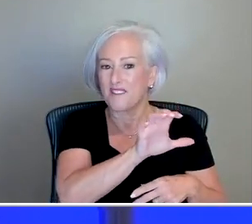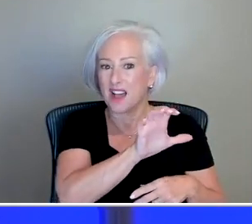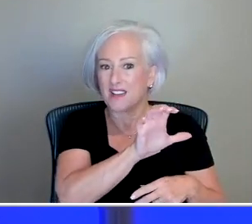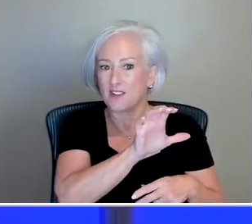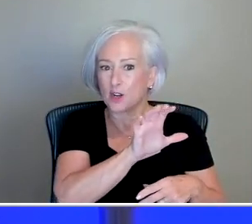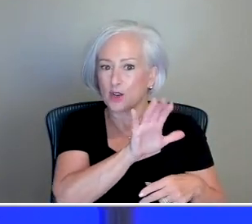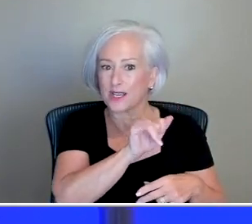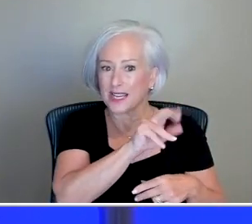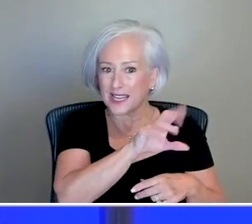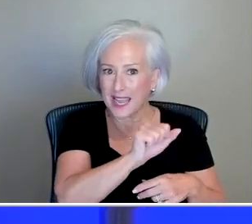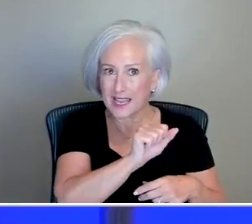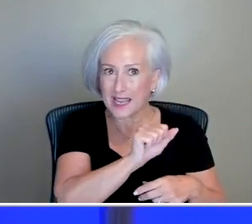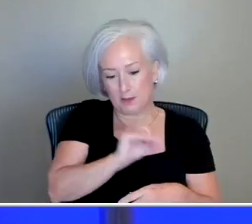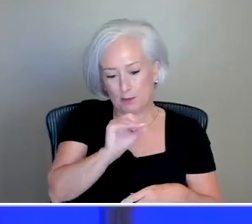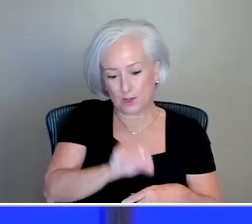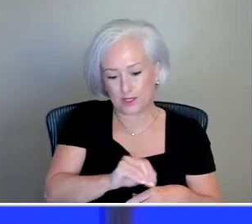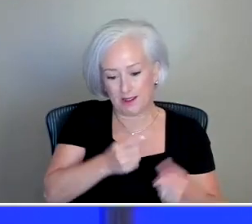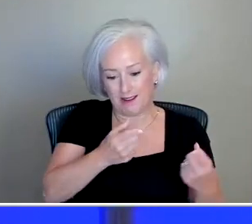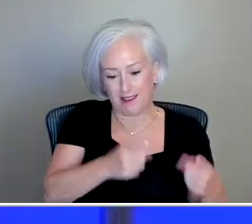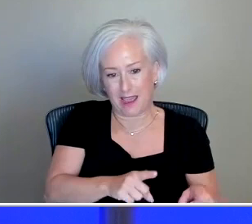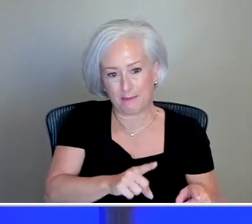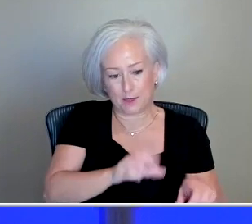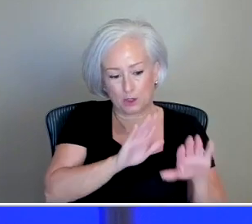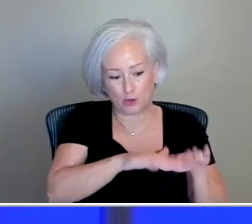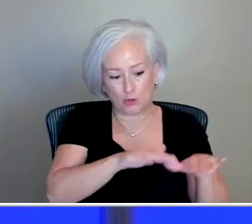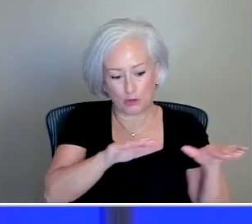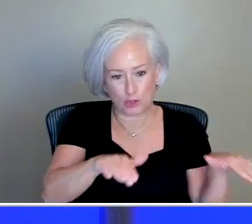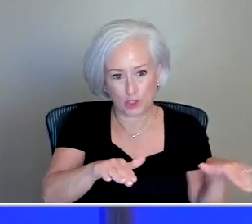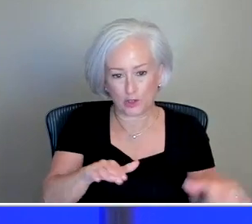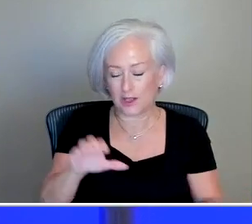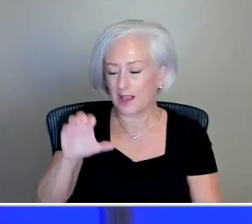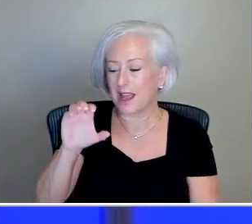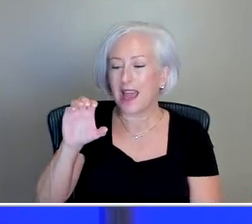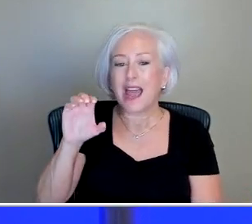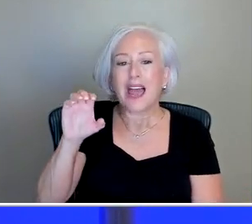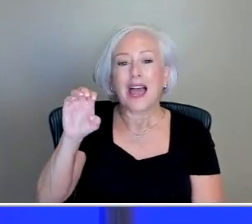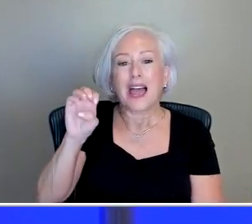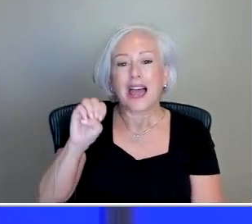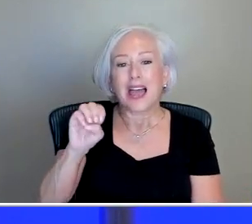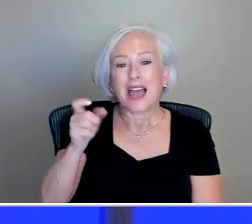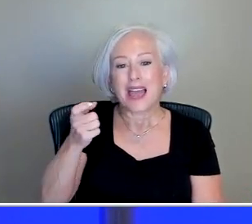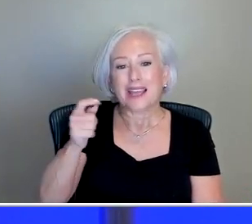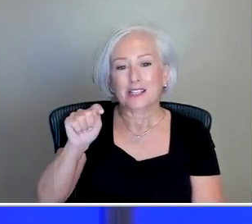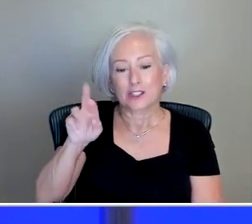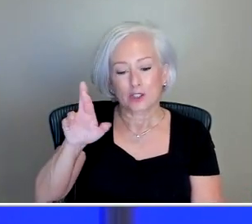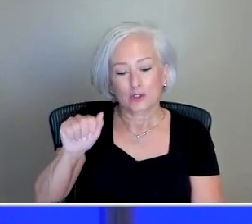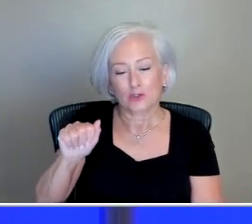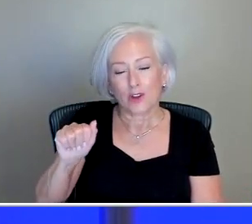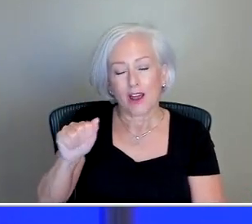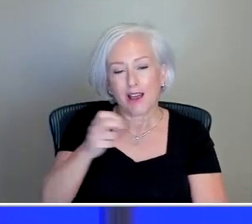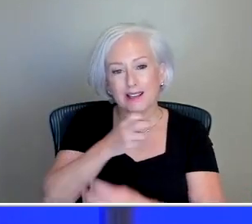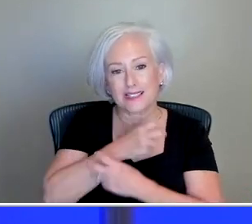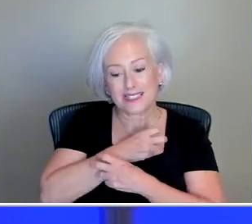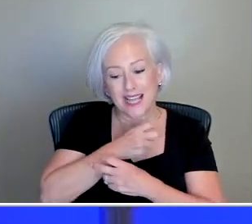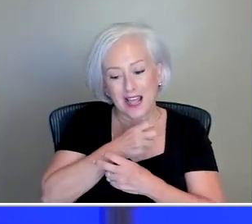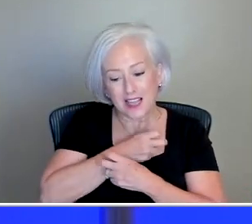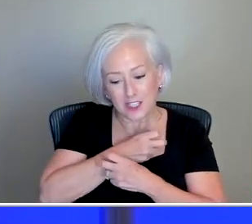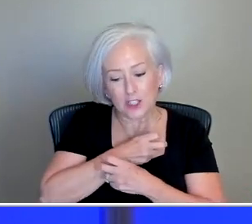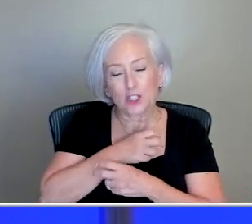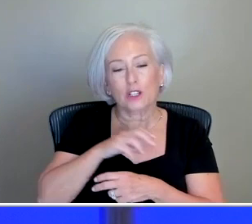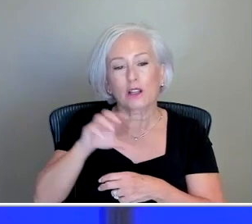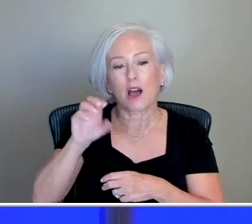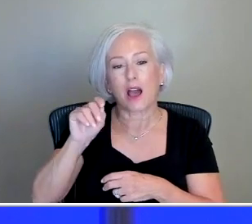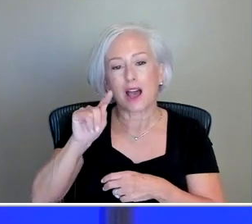children. Extraskeletal osteosarcoma, which is what he had, represents about 4% of